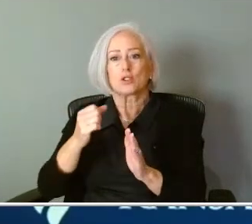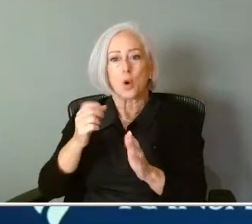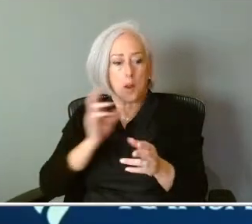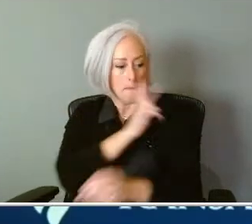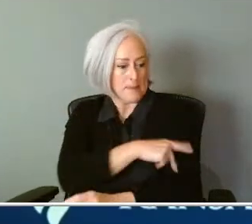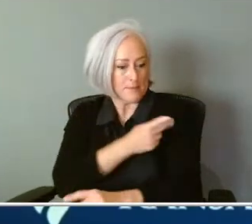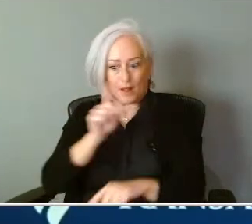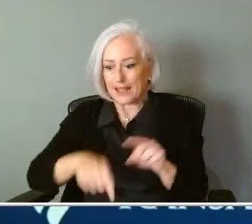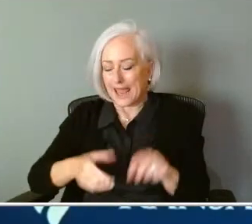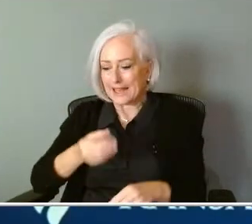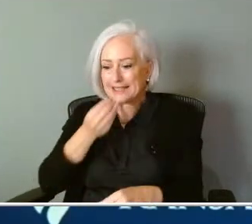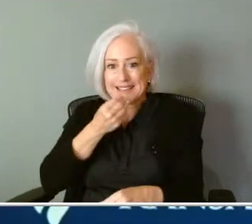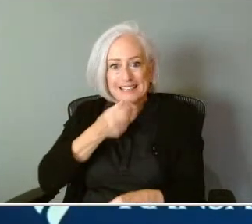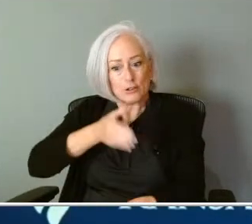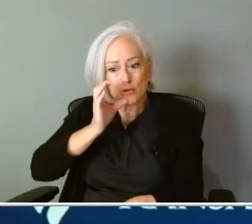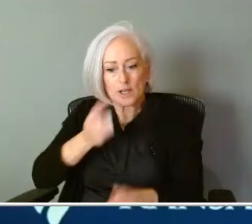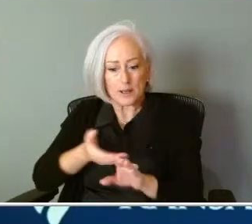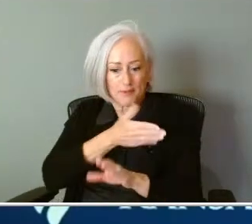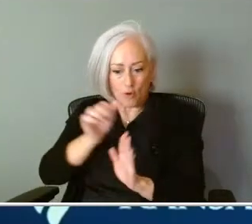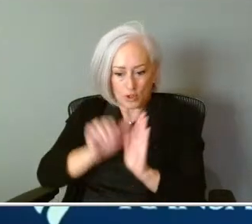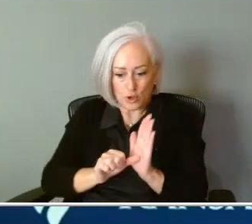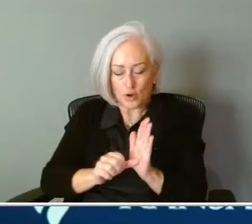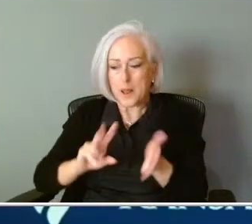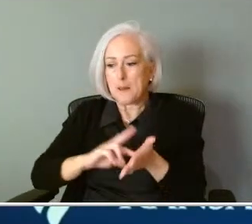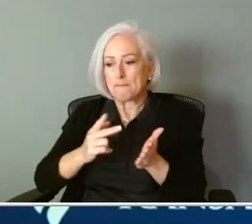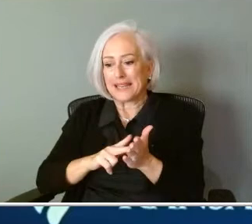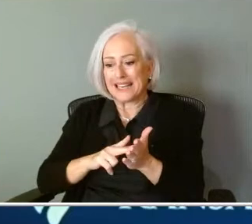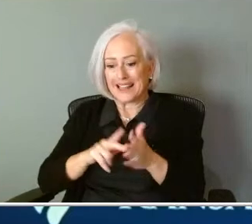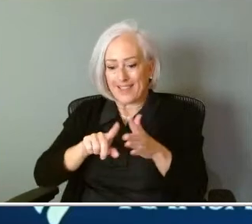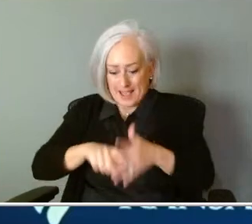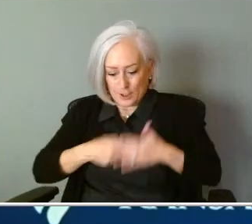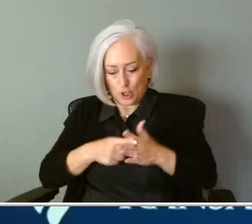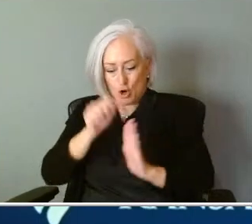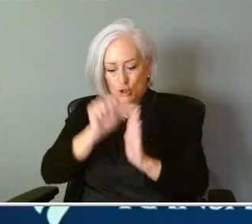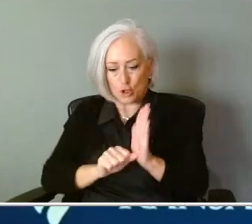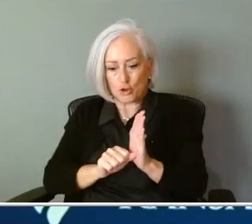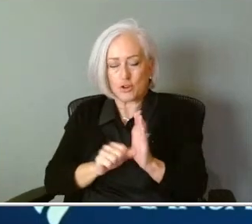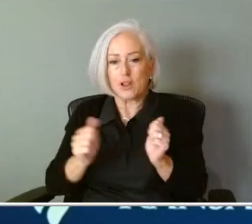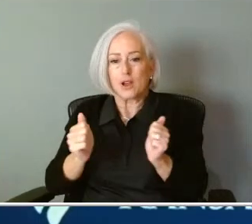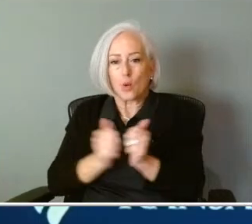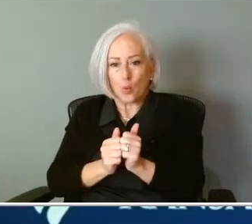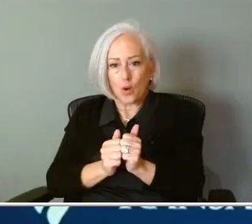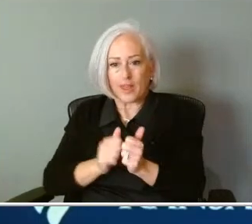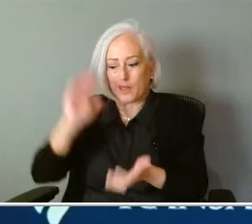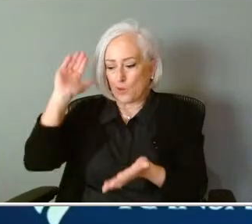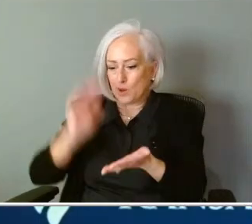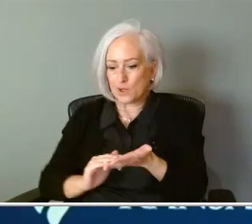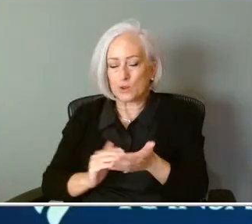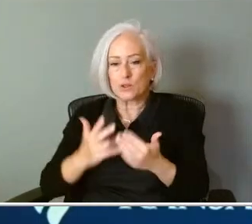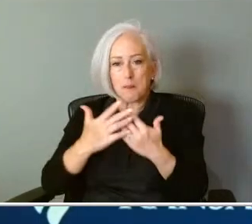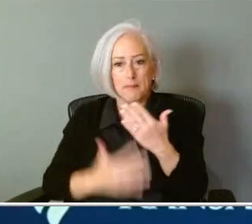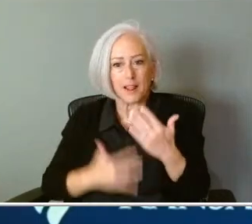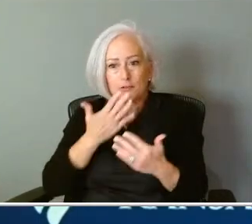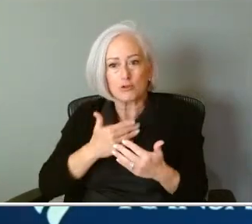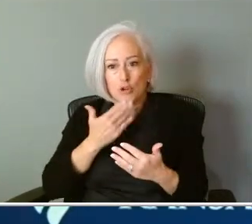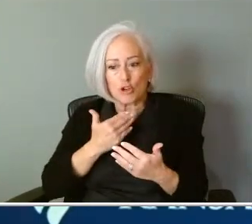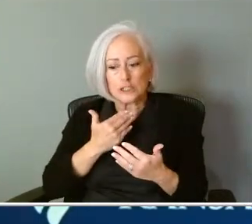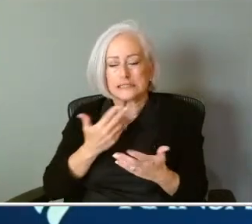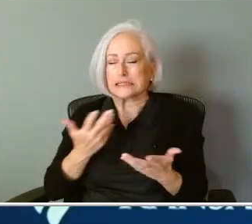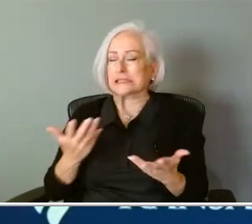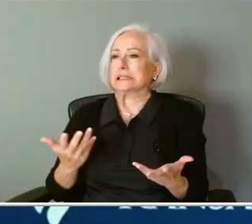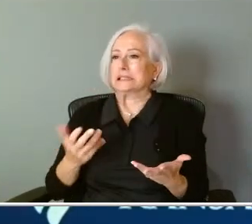into surgery already having depleted their glucose stores, and that is not good for patients.